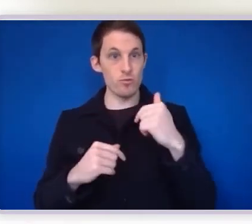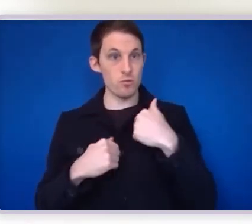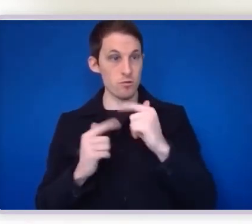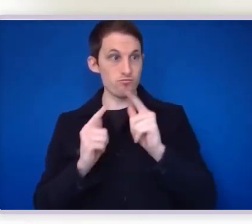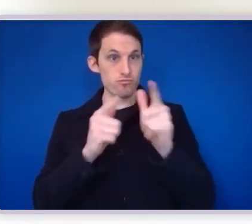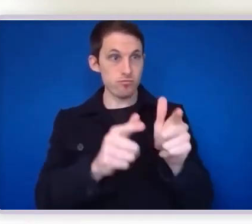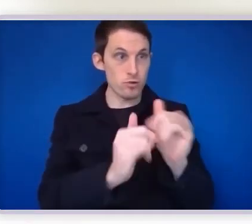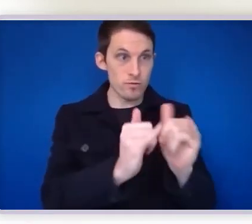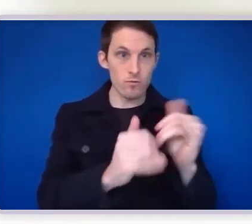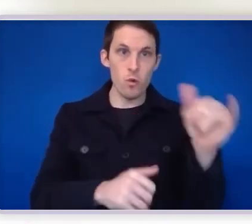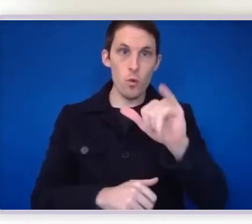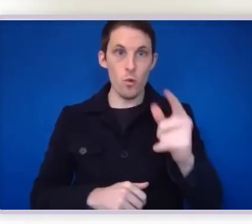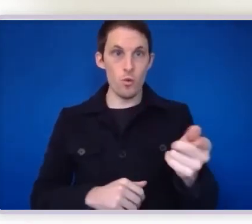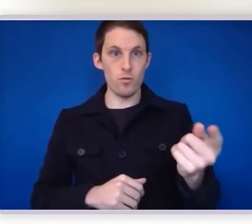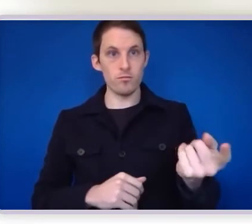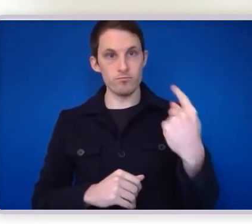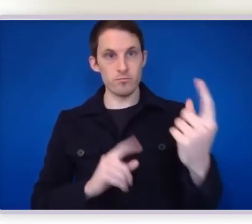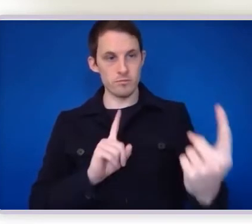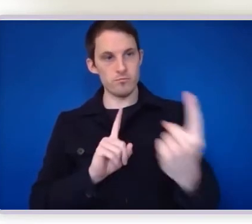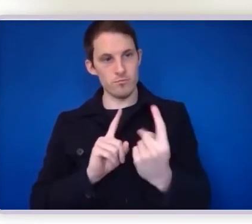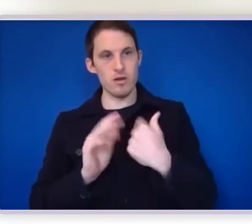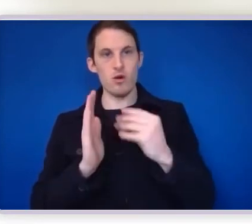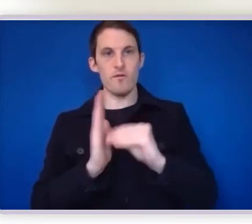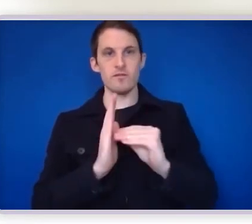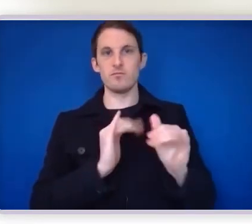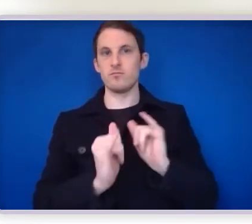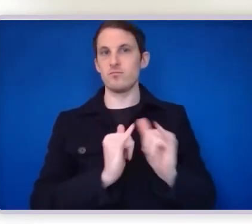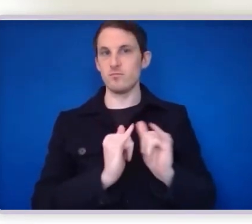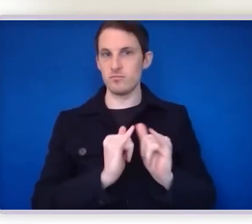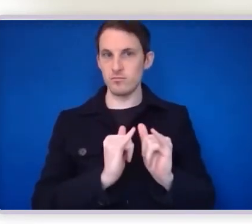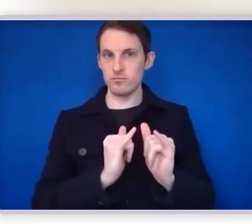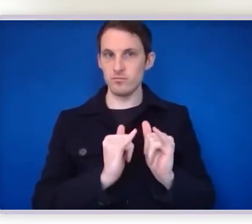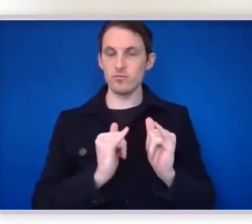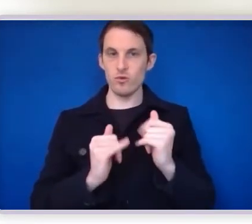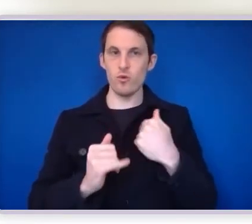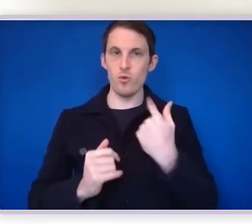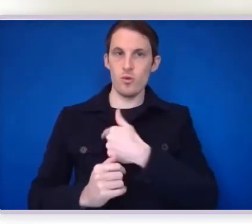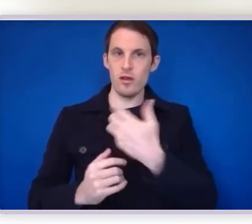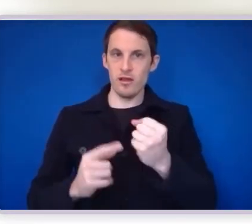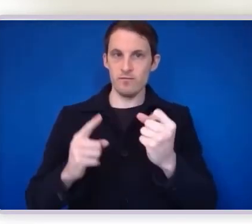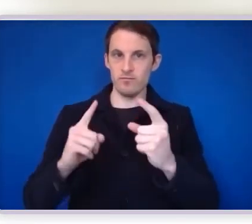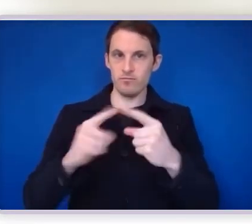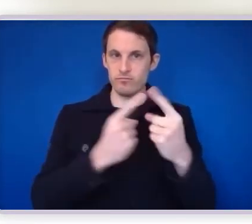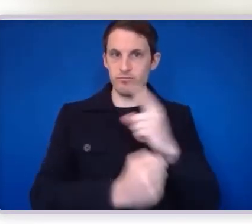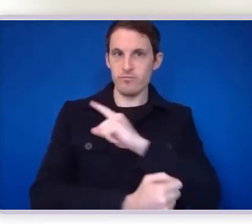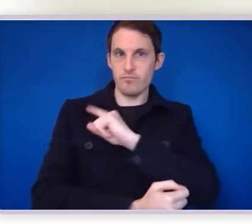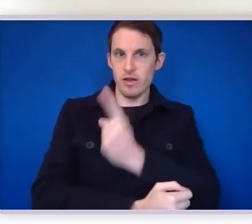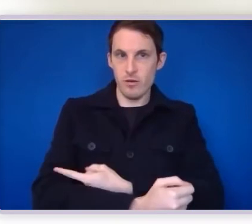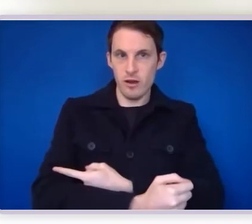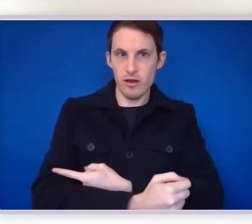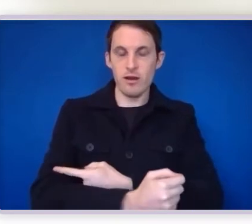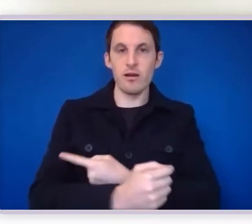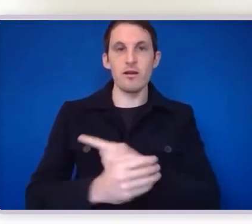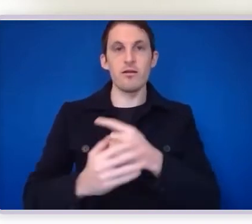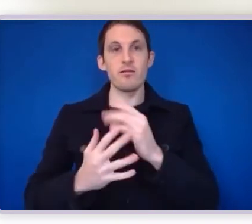into our offices. So we have a range of powers, and there will come a point when we feel we need